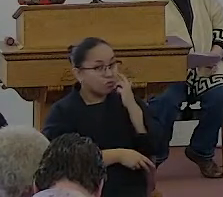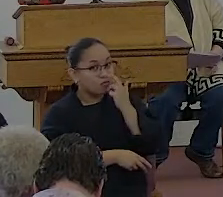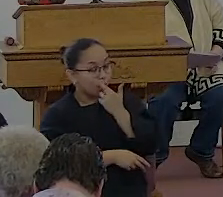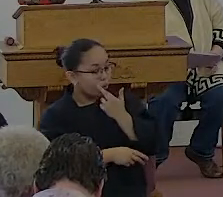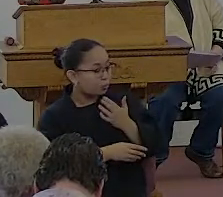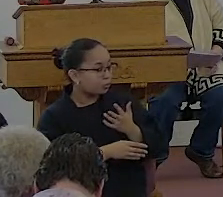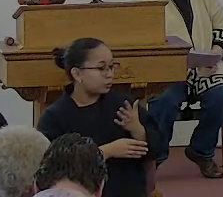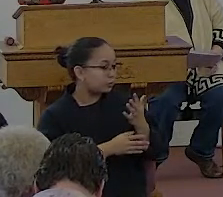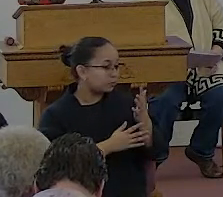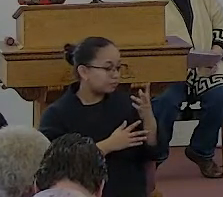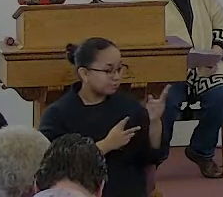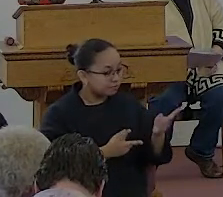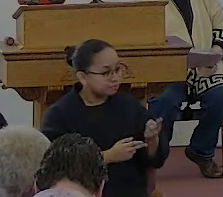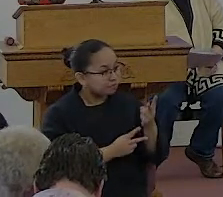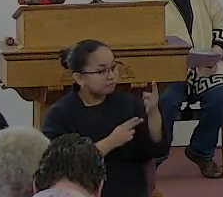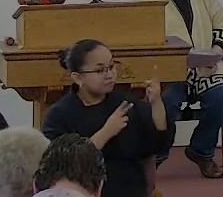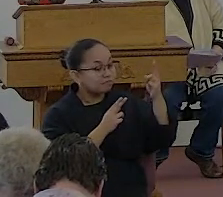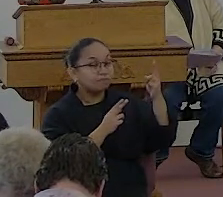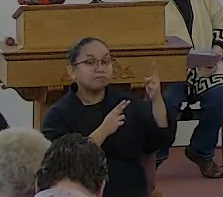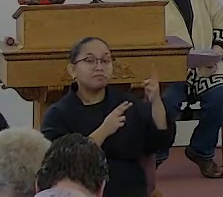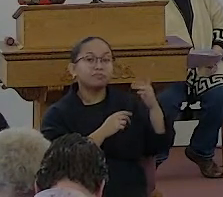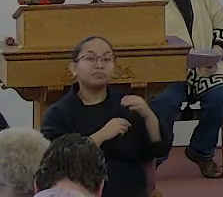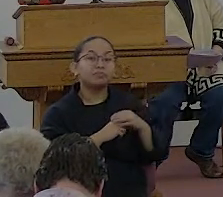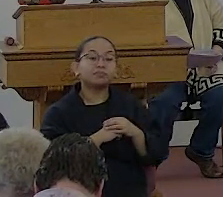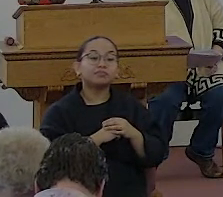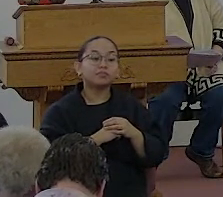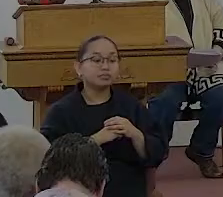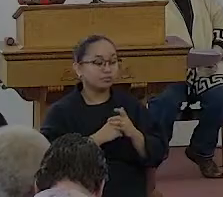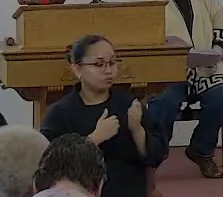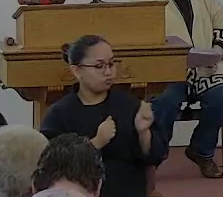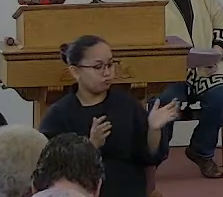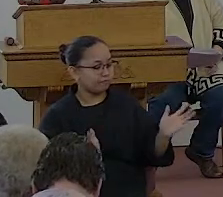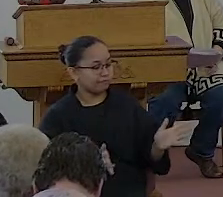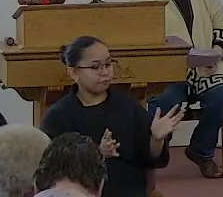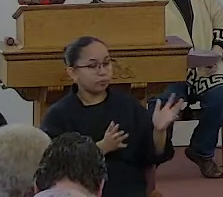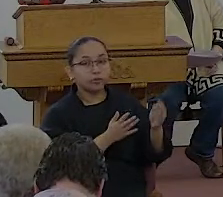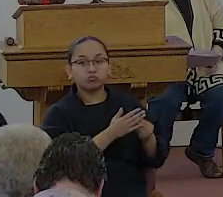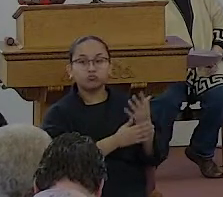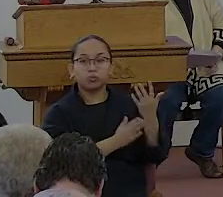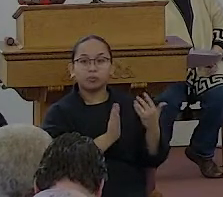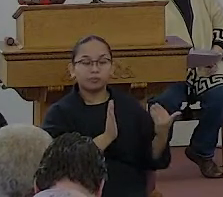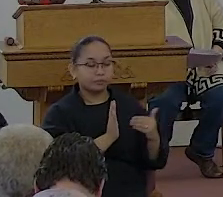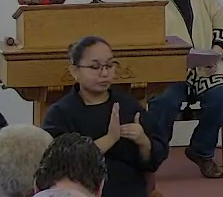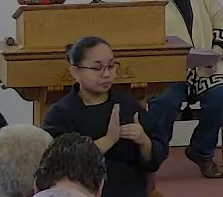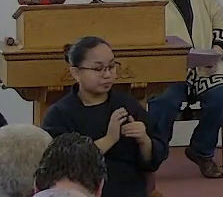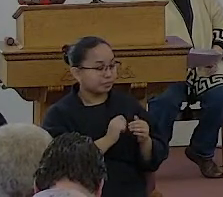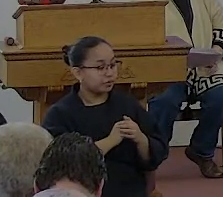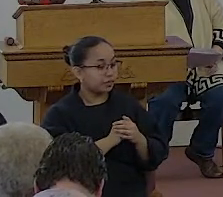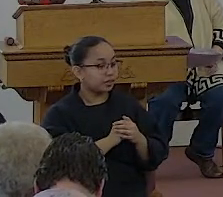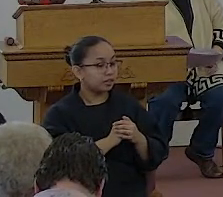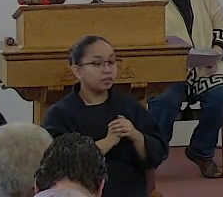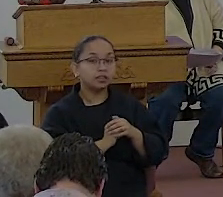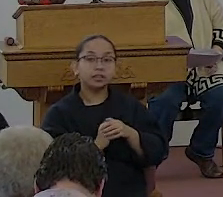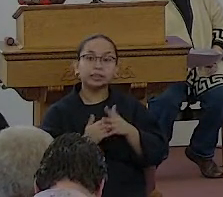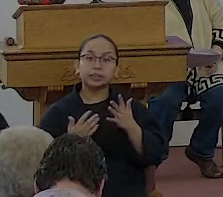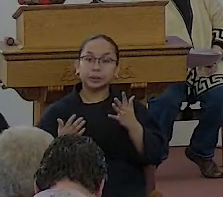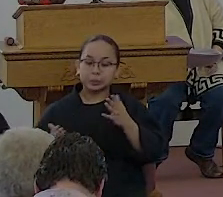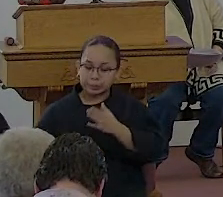and the shrubs last fall to encourage new growth. We're planting our